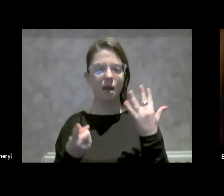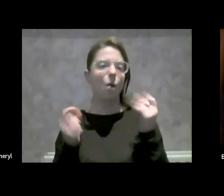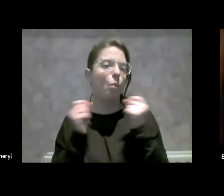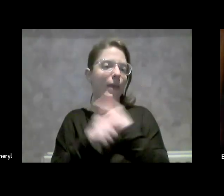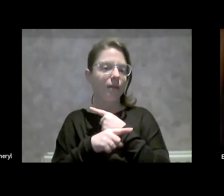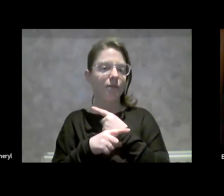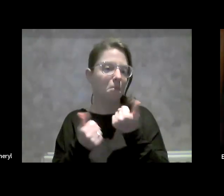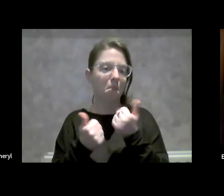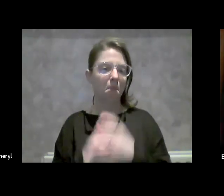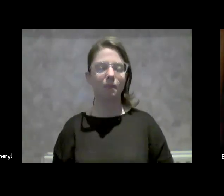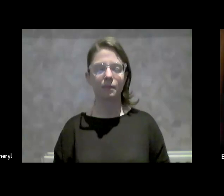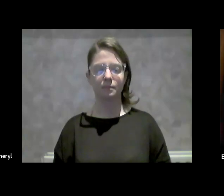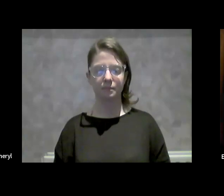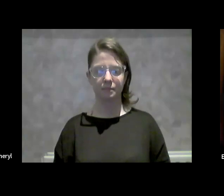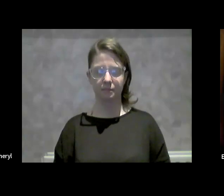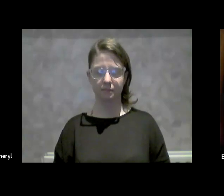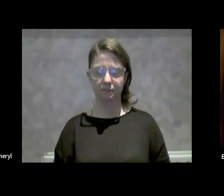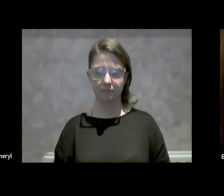myself. Okay.